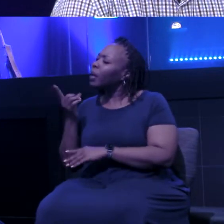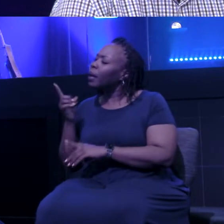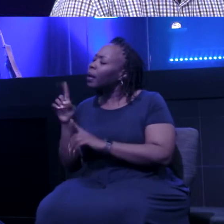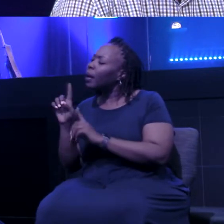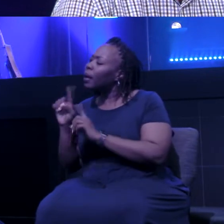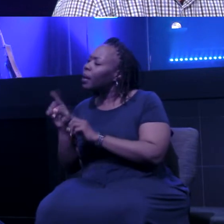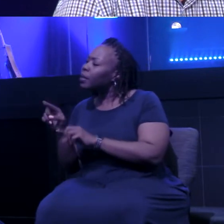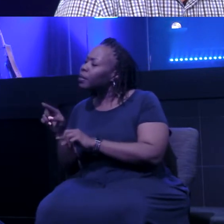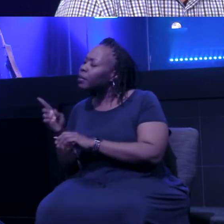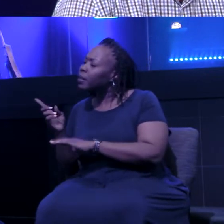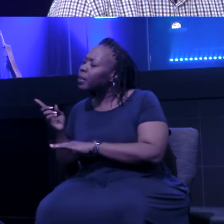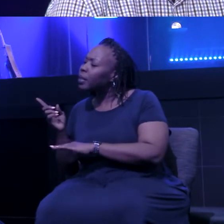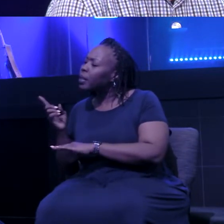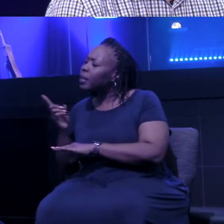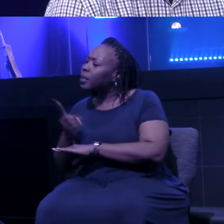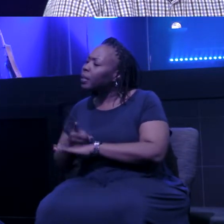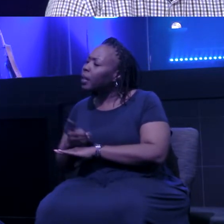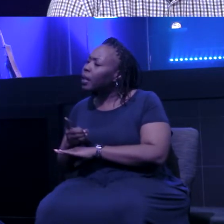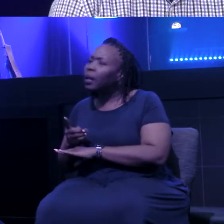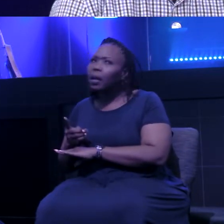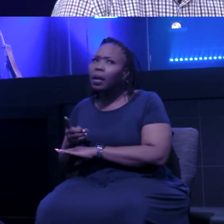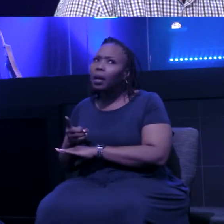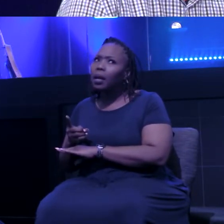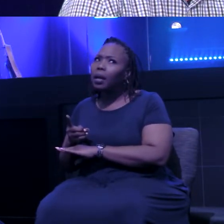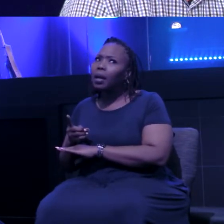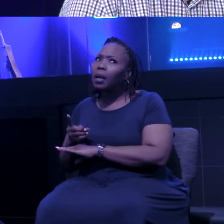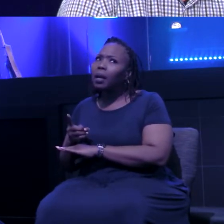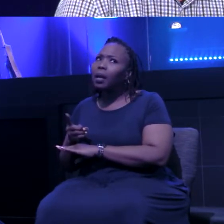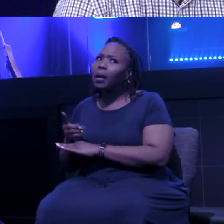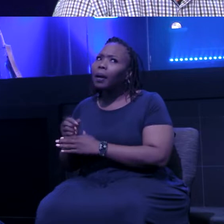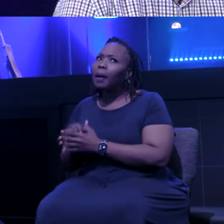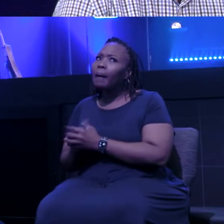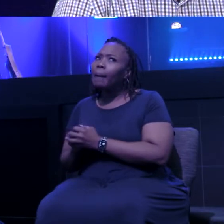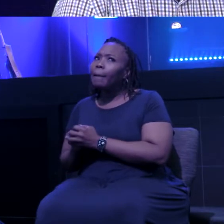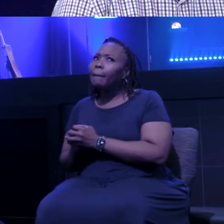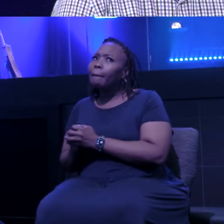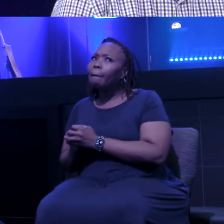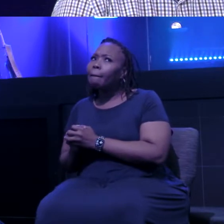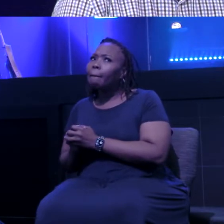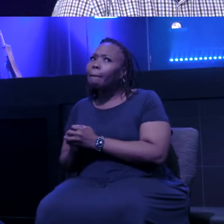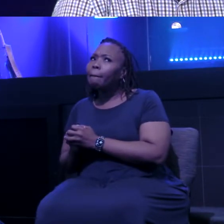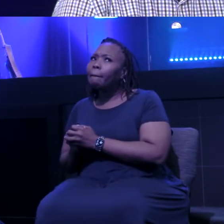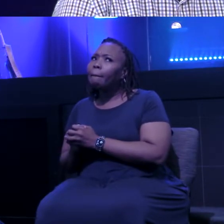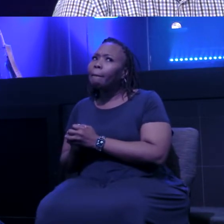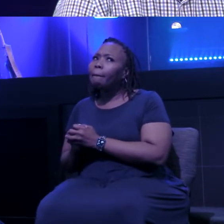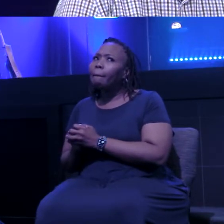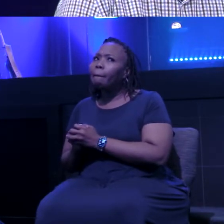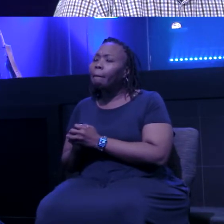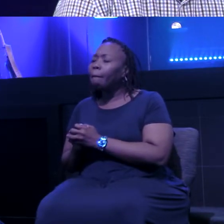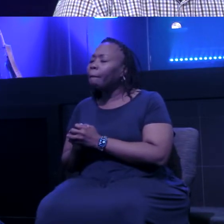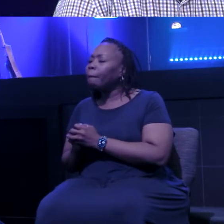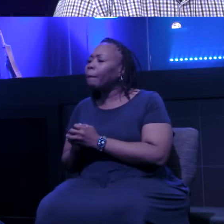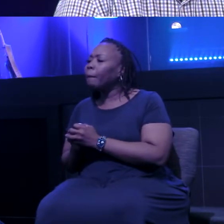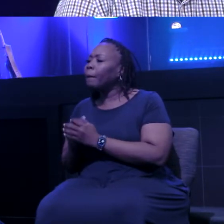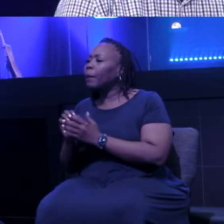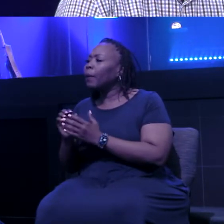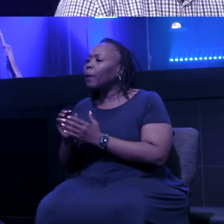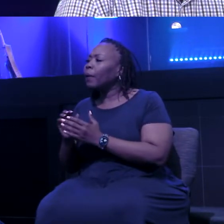as you've shared, you know, a number of times in your story and telling that you came to a point